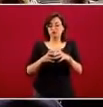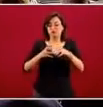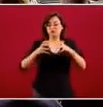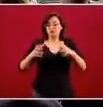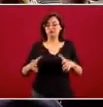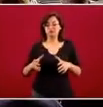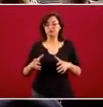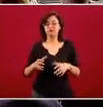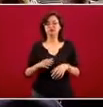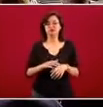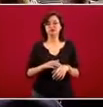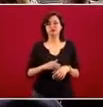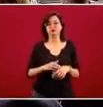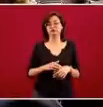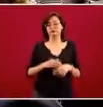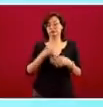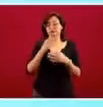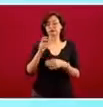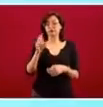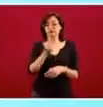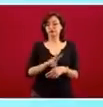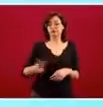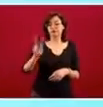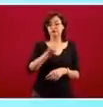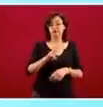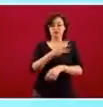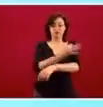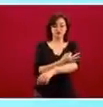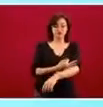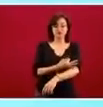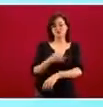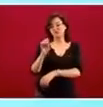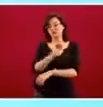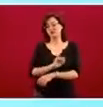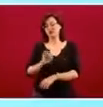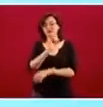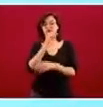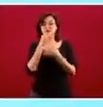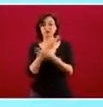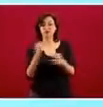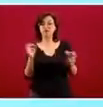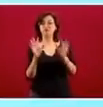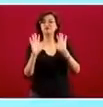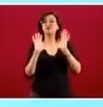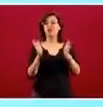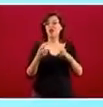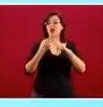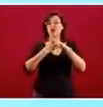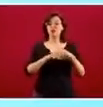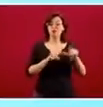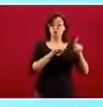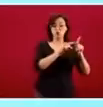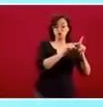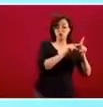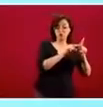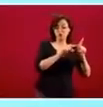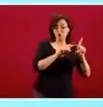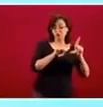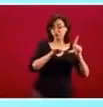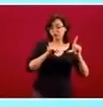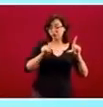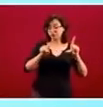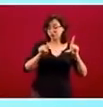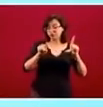the pattern was changing. That was a Friday afternoon. Then we had 14, 14,